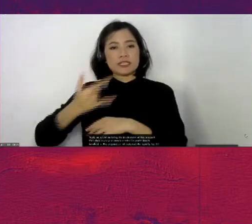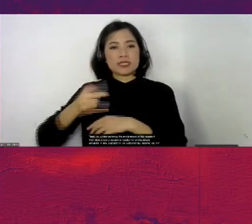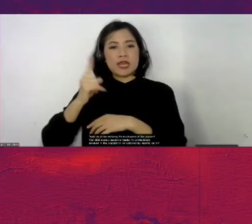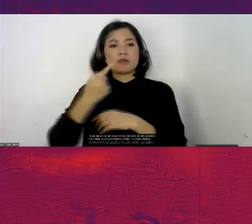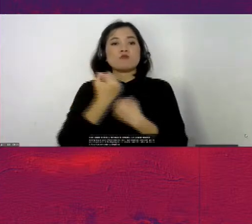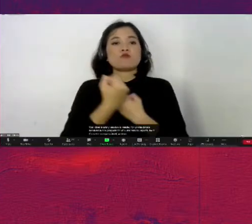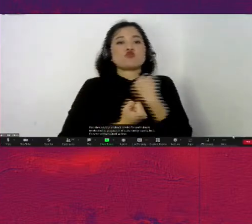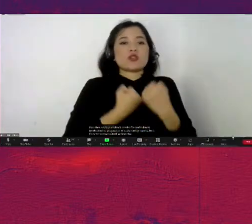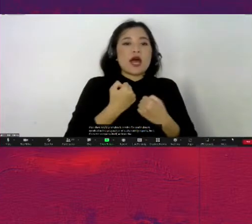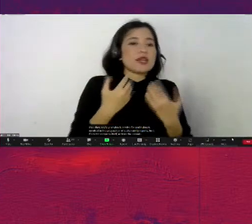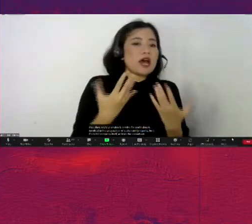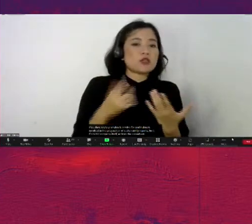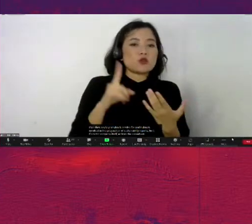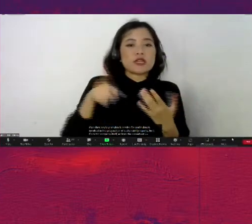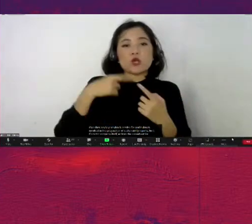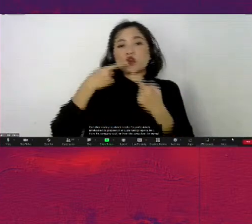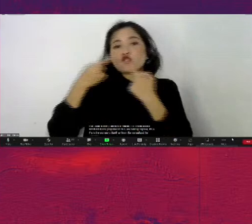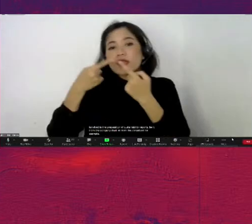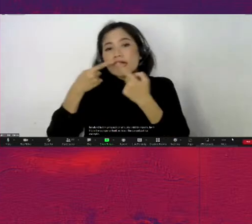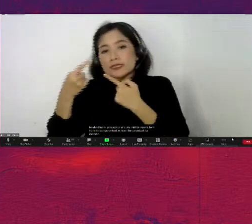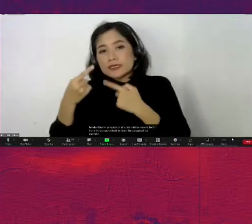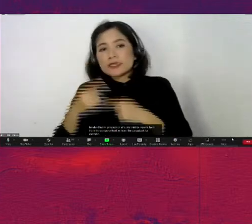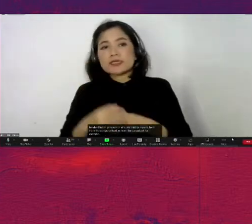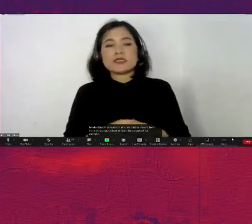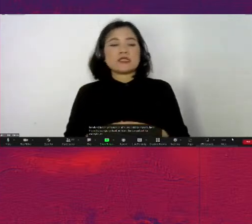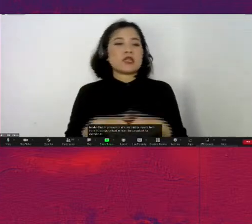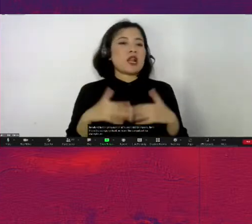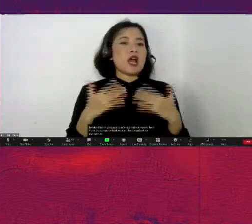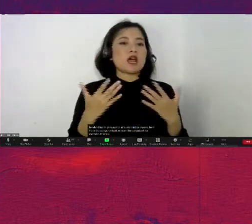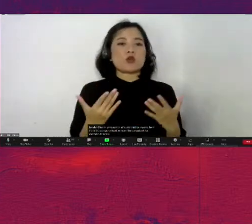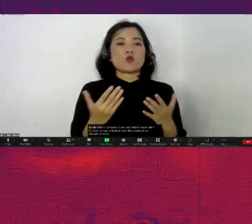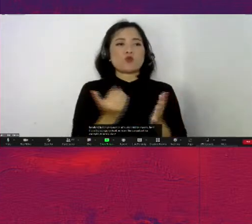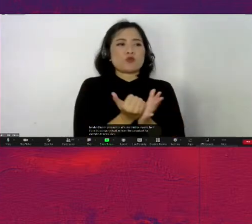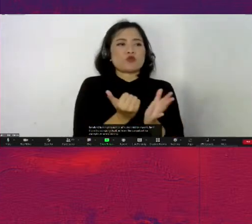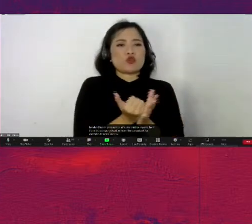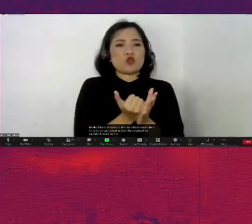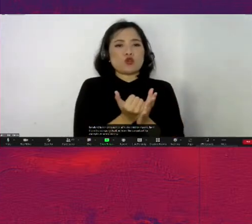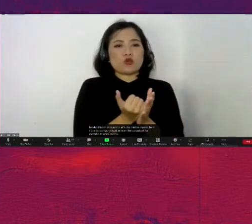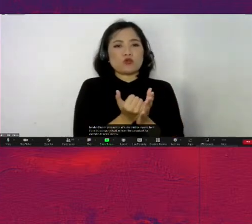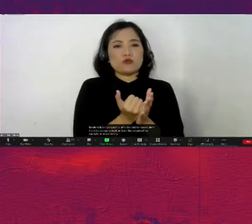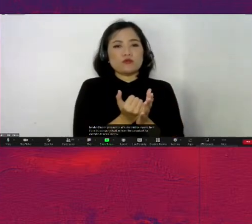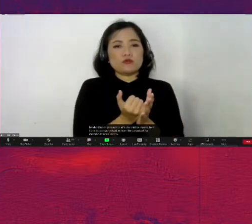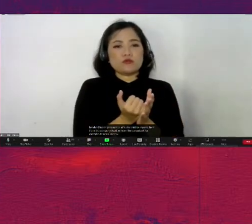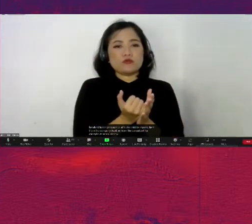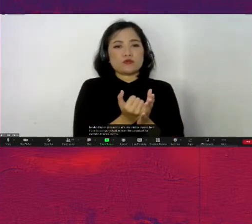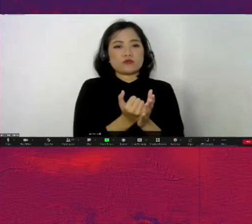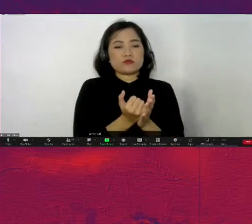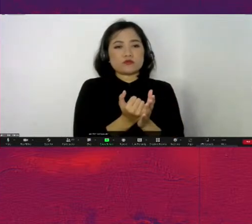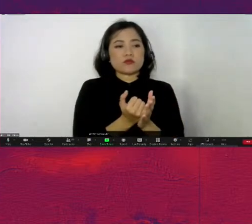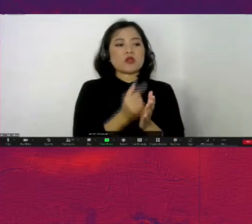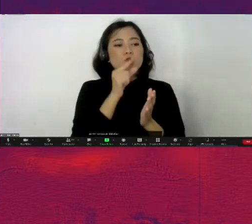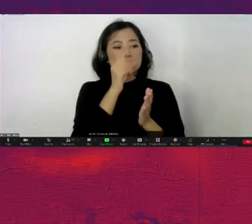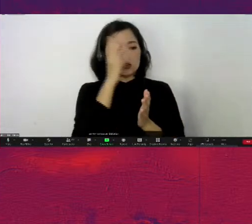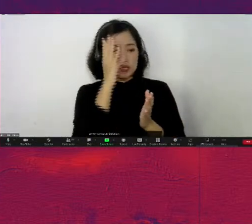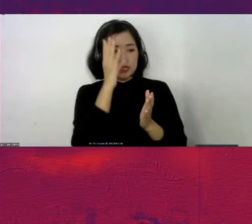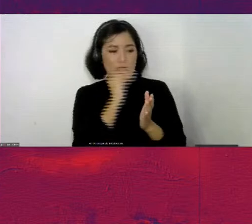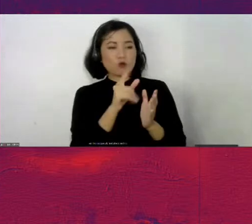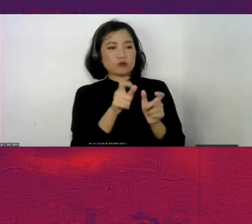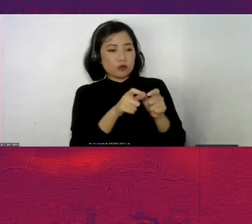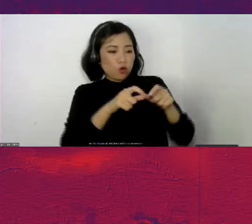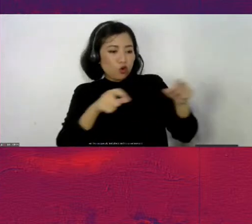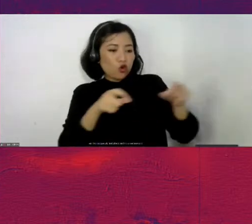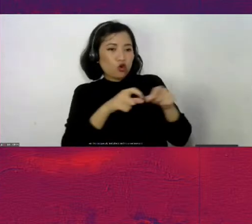from the consultant, for example, to really measure, yeah, the corporate initiatives in the